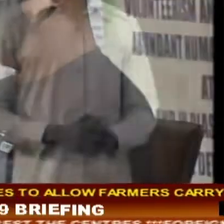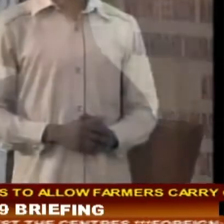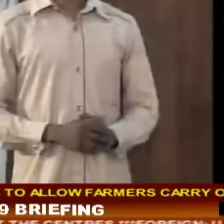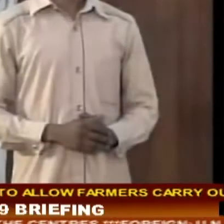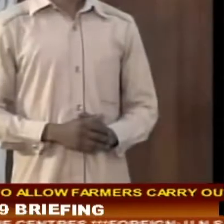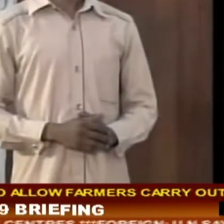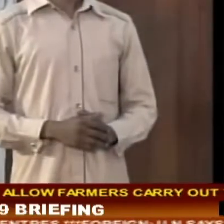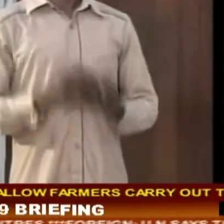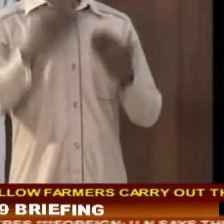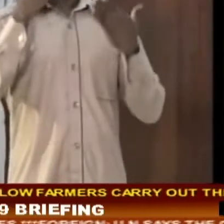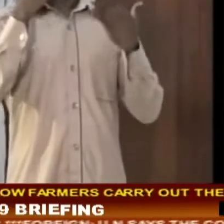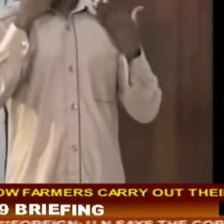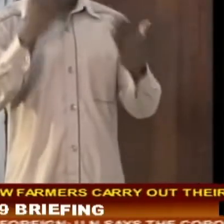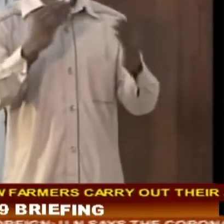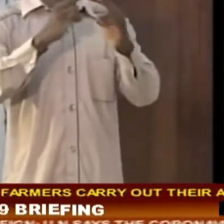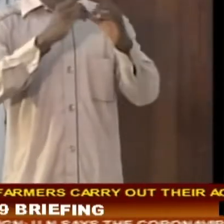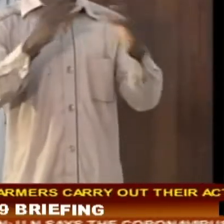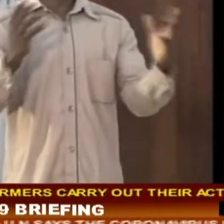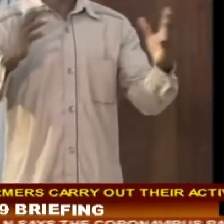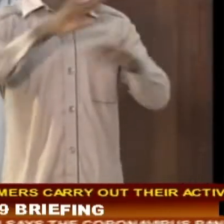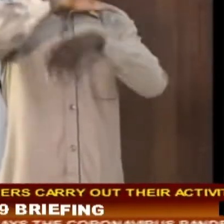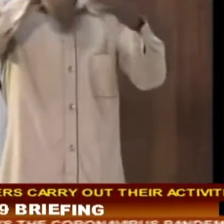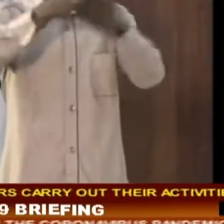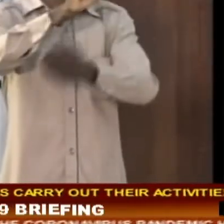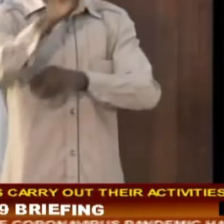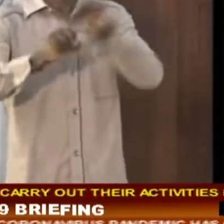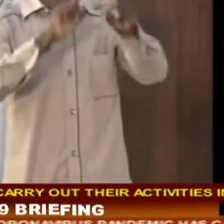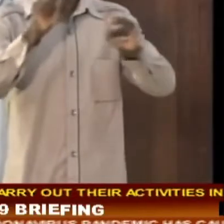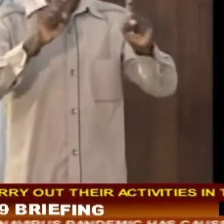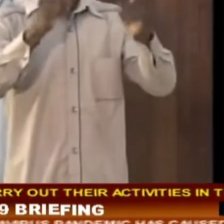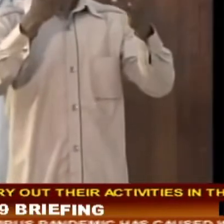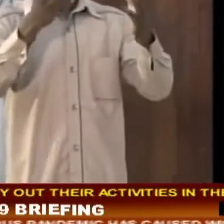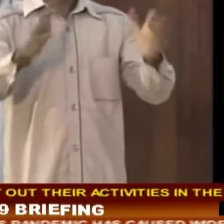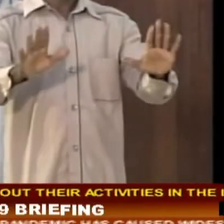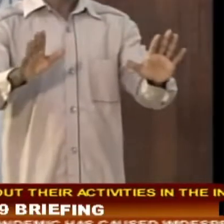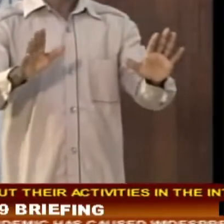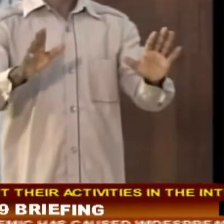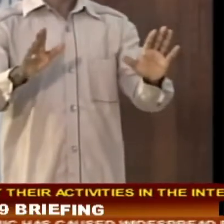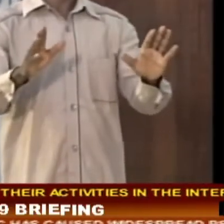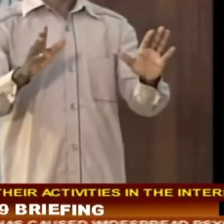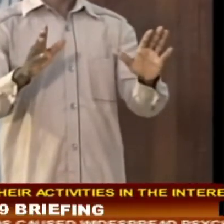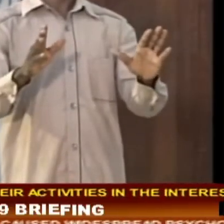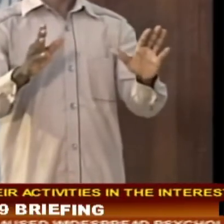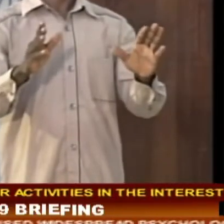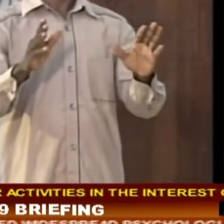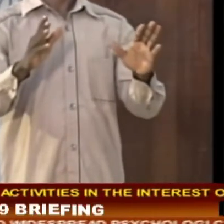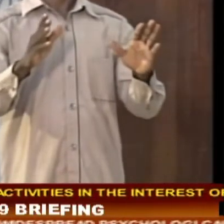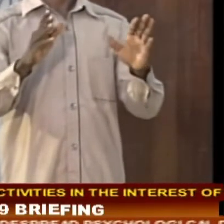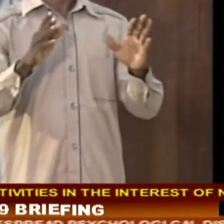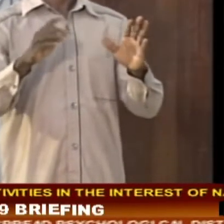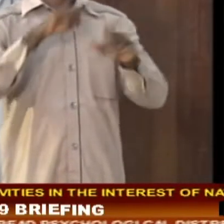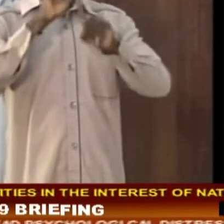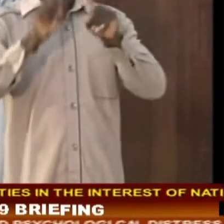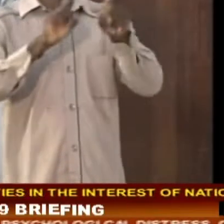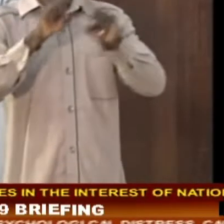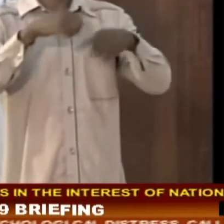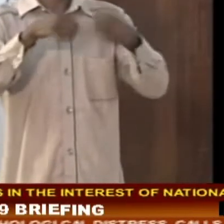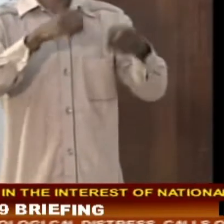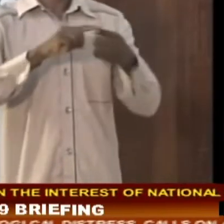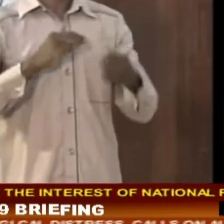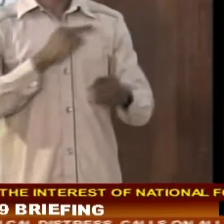you thank you very much we have taken all the questions um they have been directed as the at The